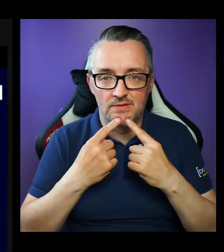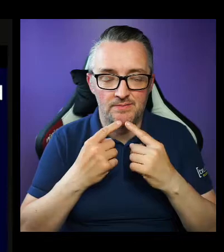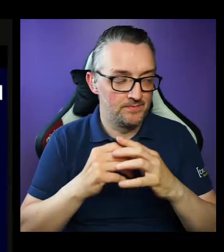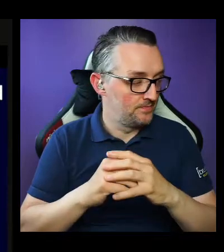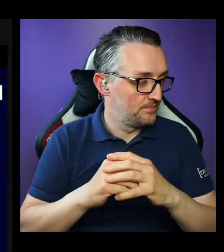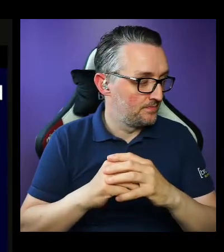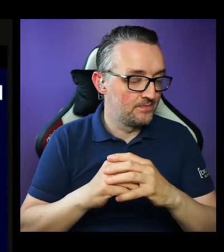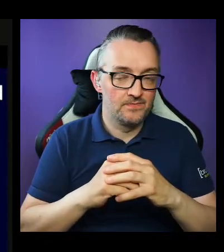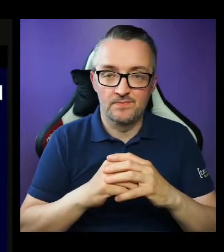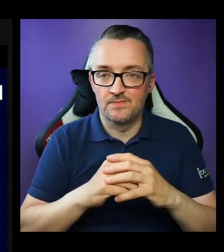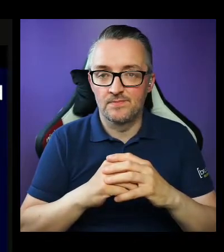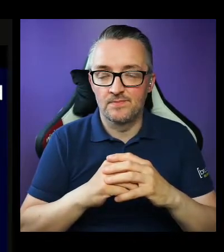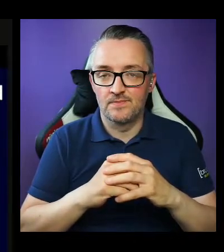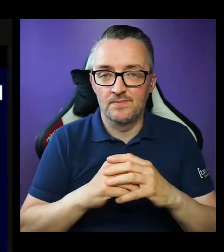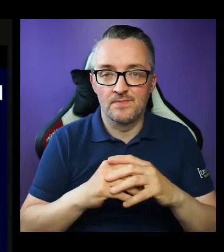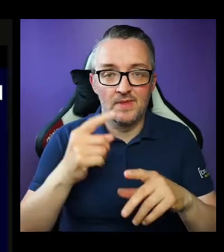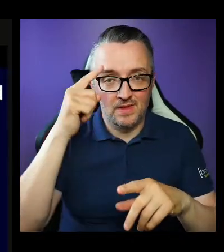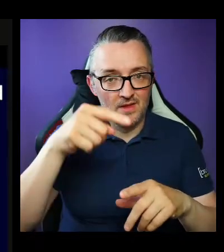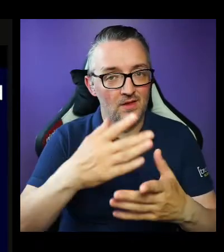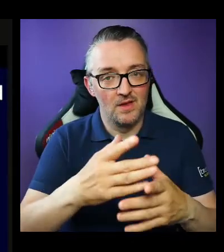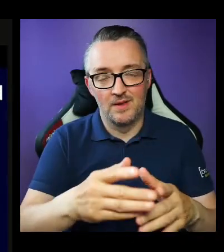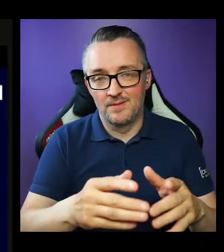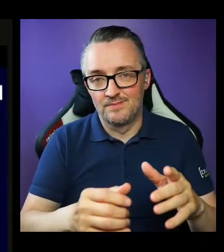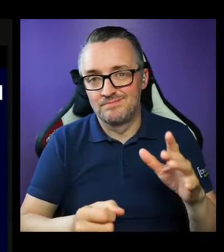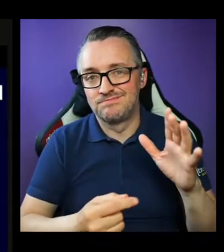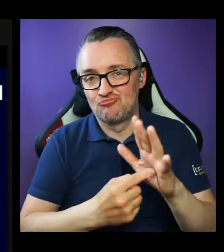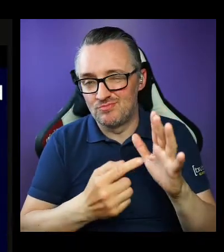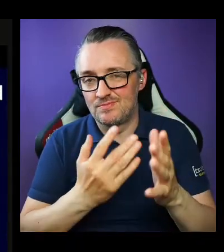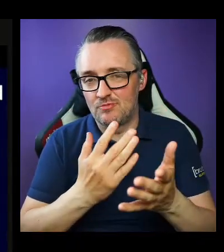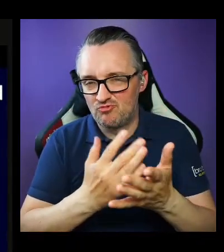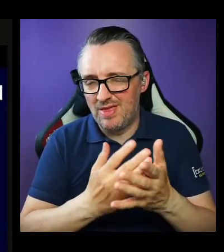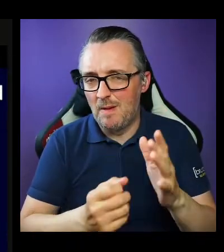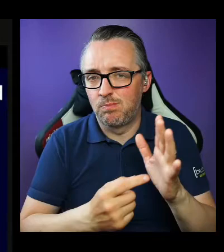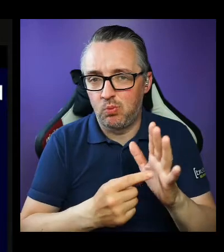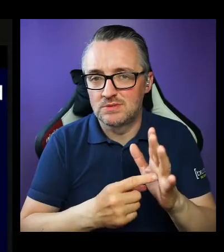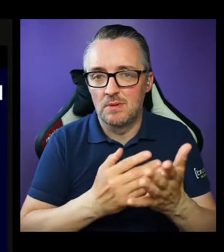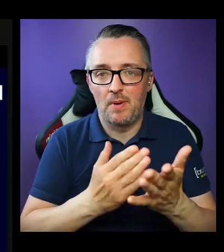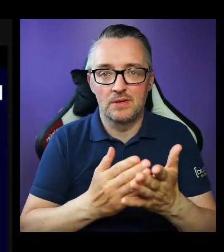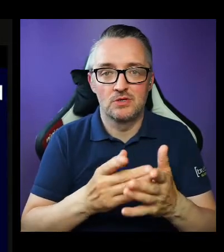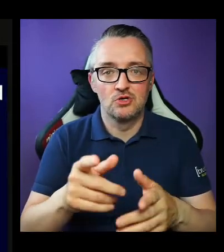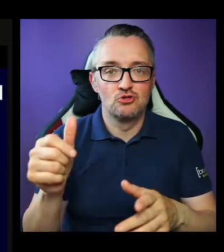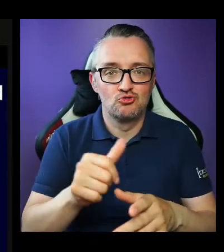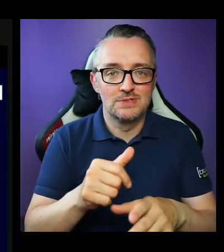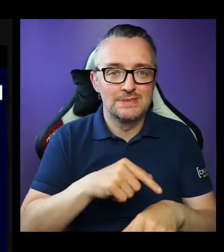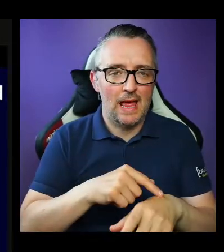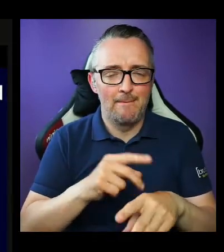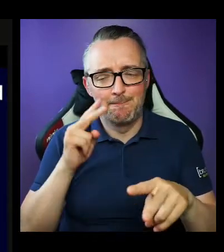DynamoDB, because I think that's like the most important part that you should spend